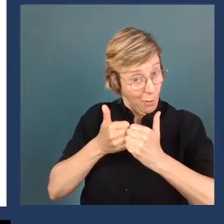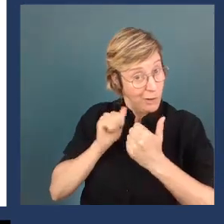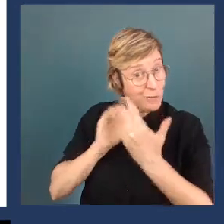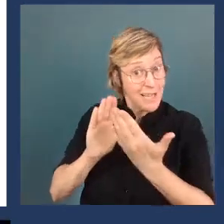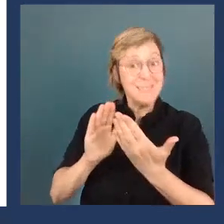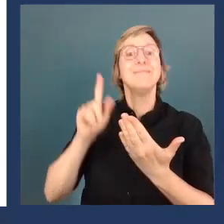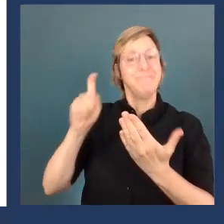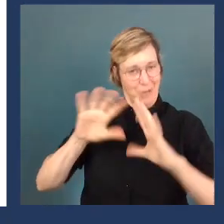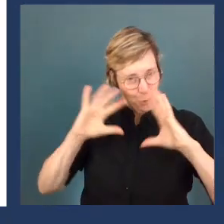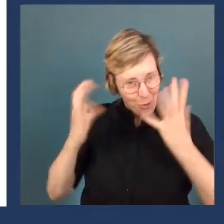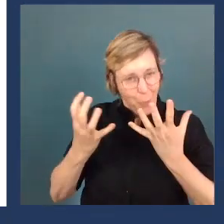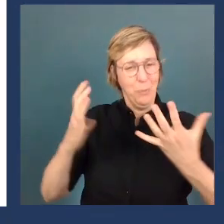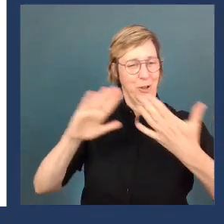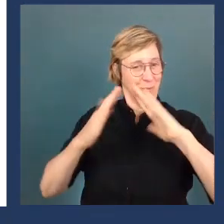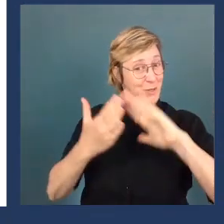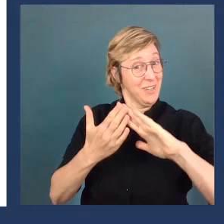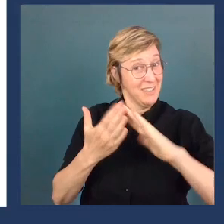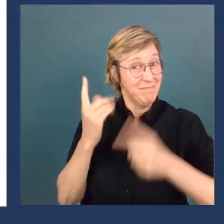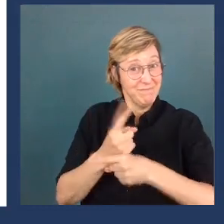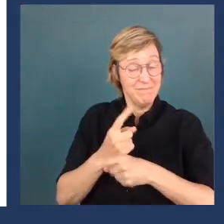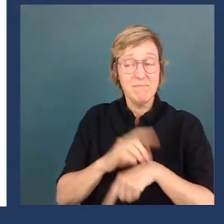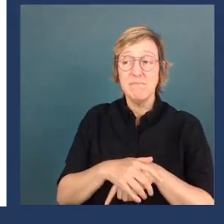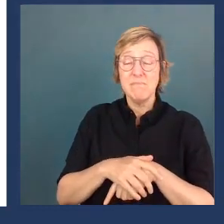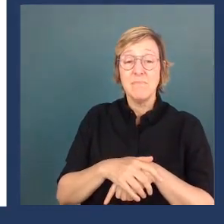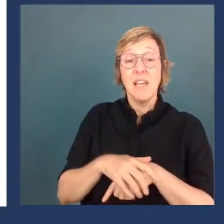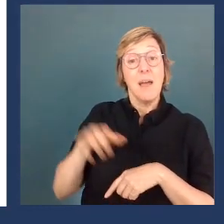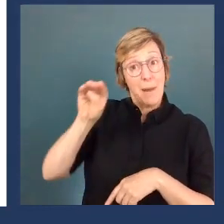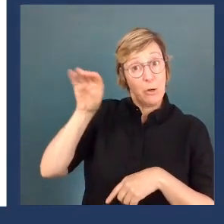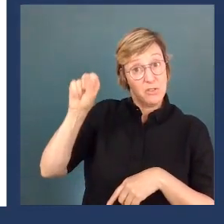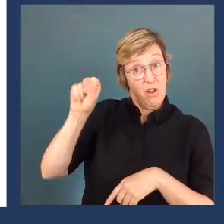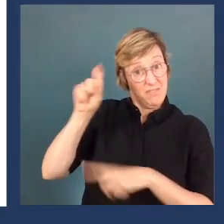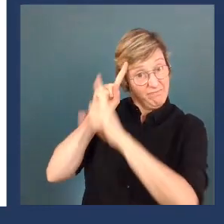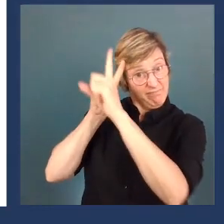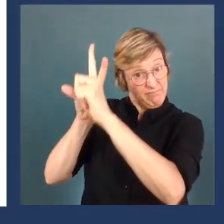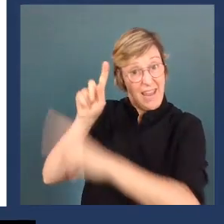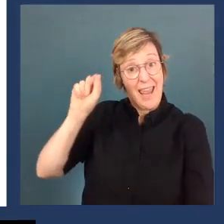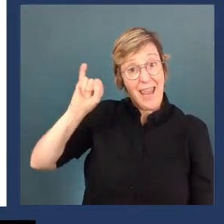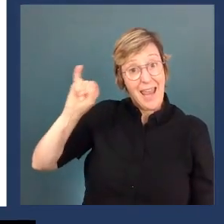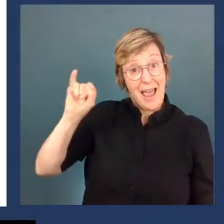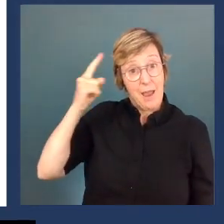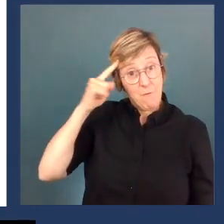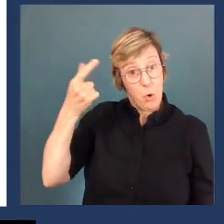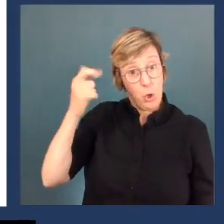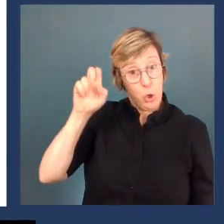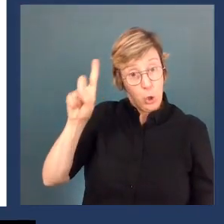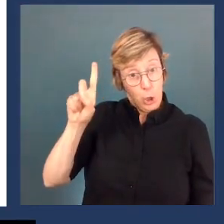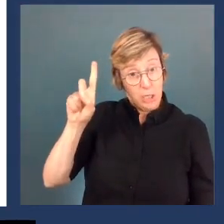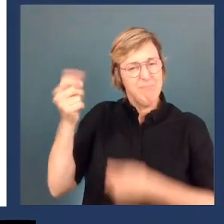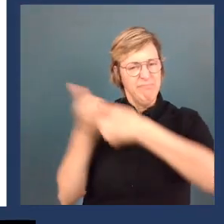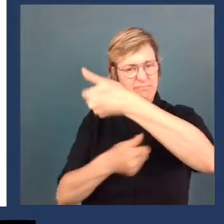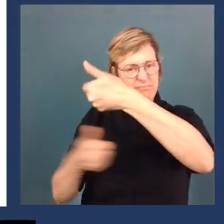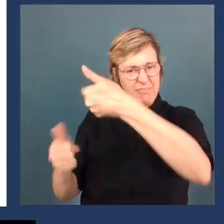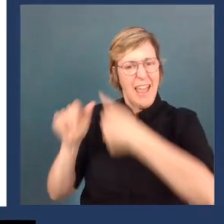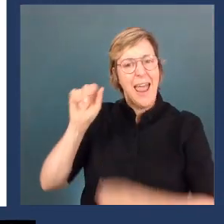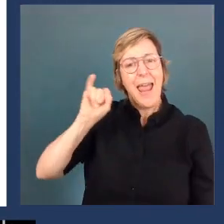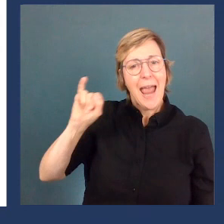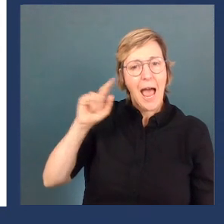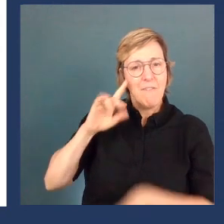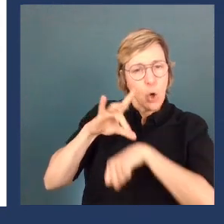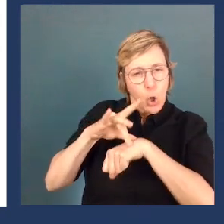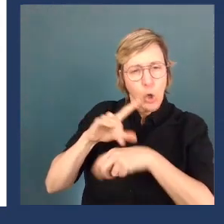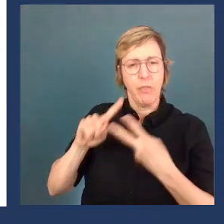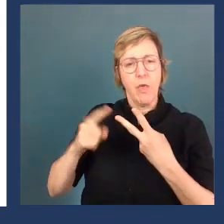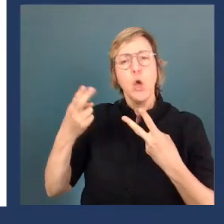community. As part of Microsoft's AI for Good initiative, alongside AI for Earth, humanitarian action,